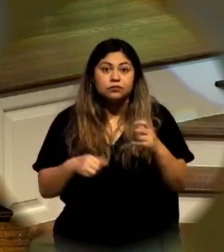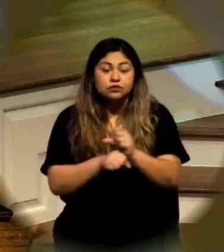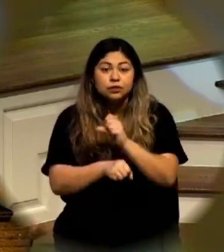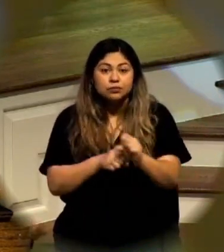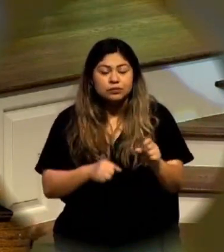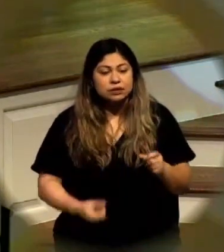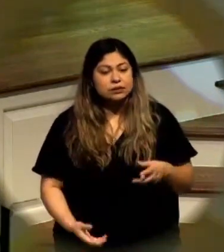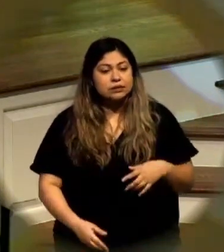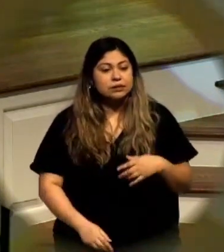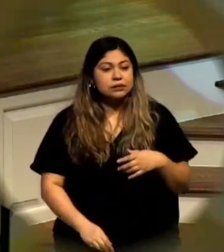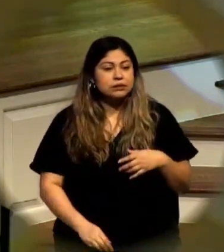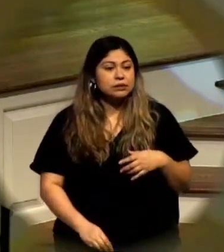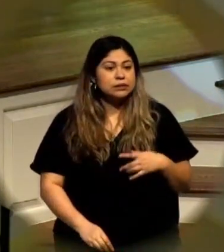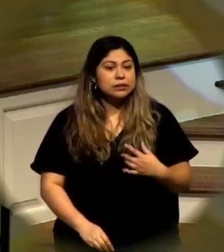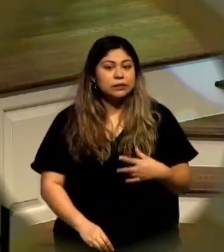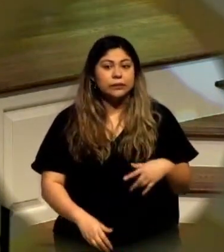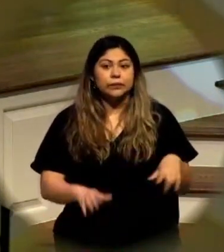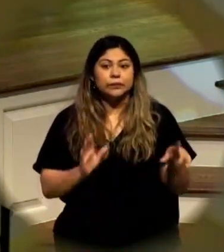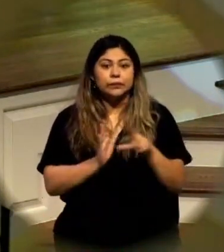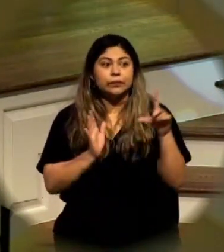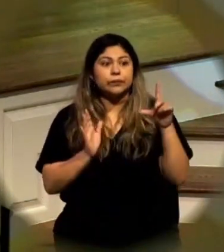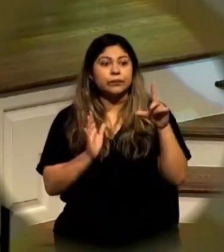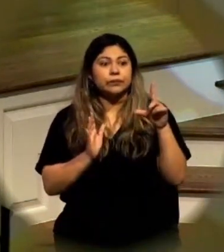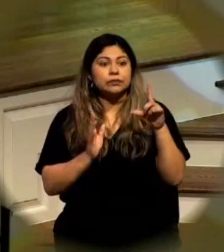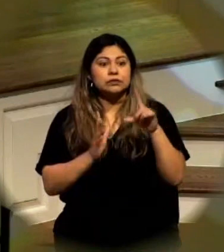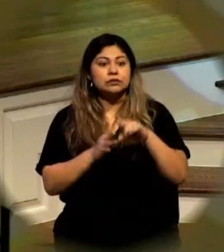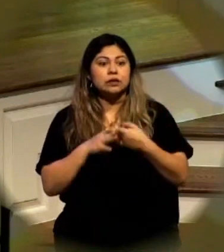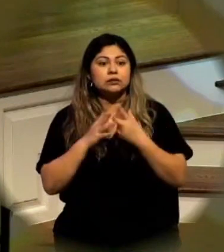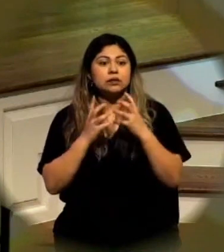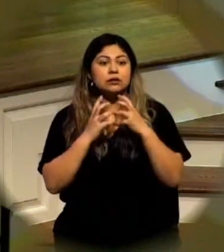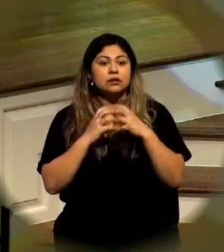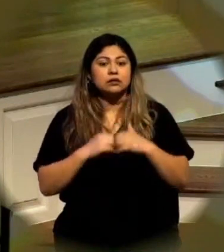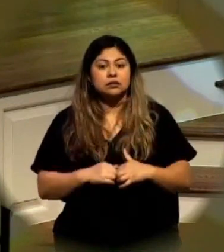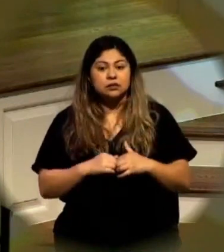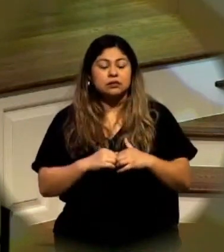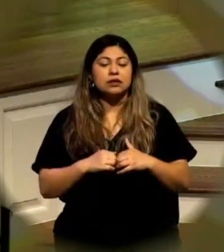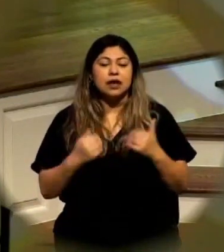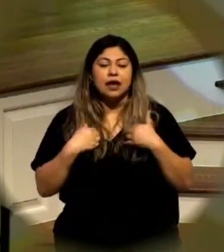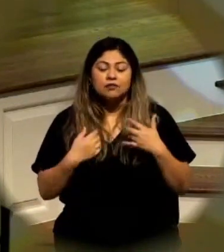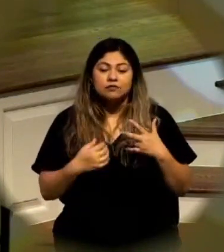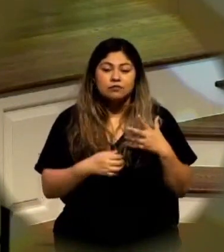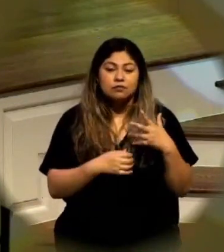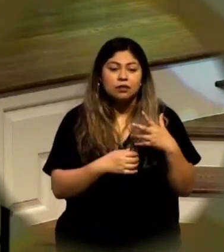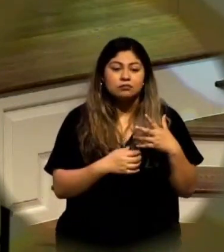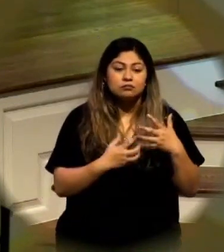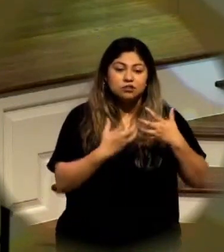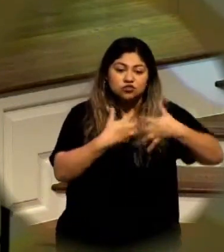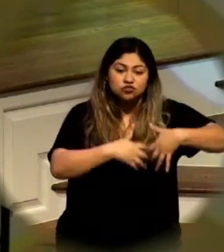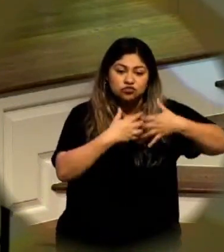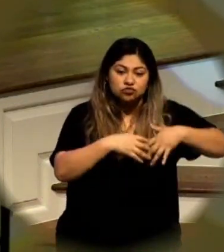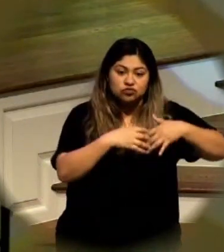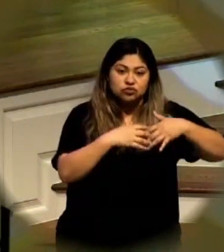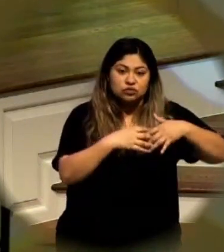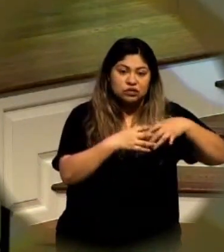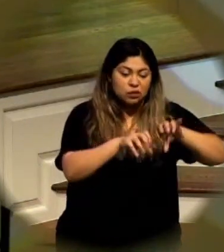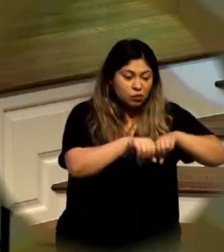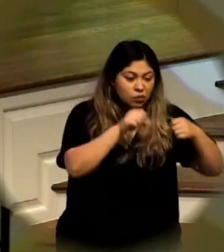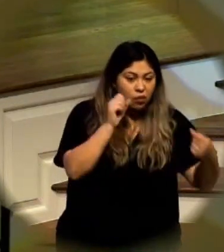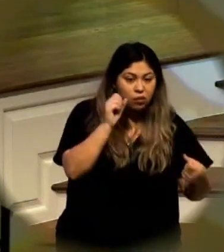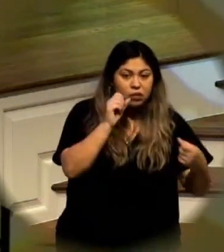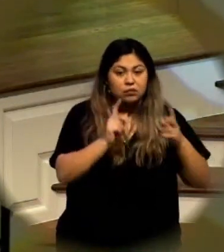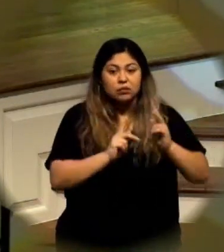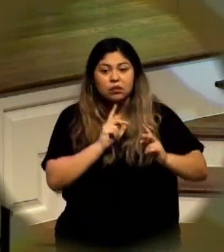all of a sudden, it began to fall apart. Started with some broken machinery, then a couple of employees lost fingers to saws,